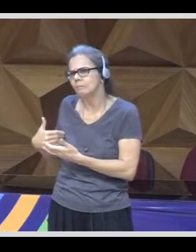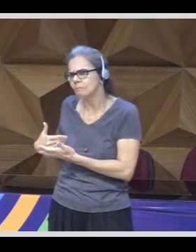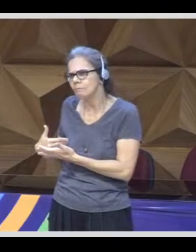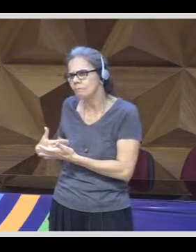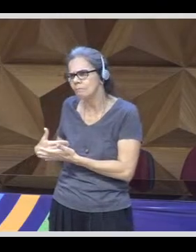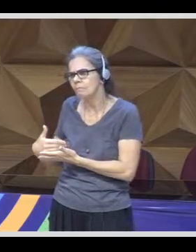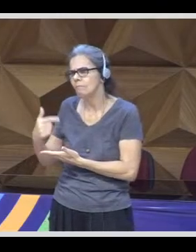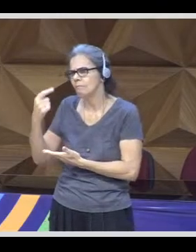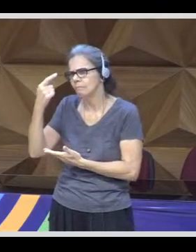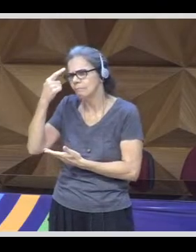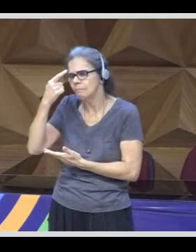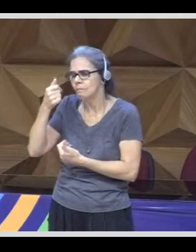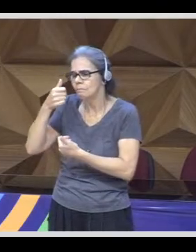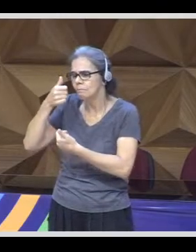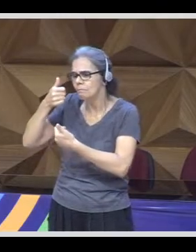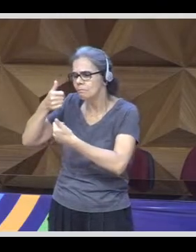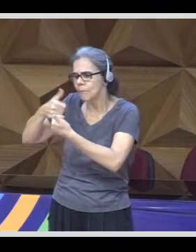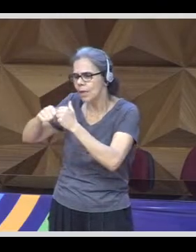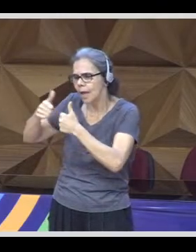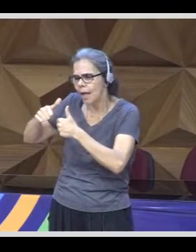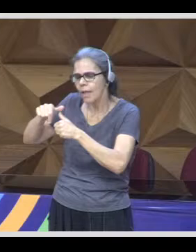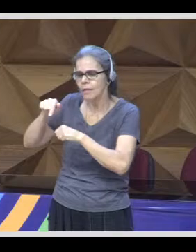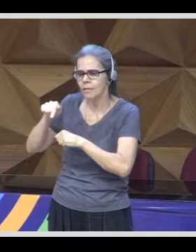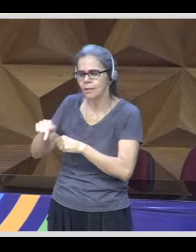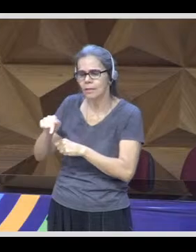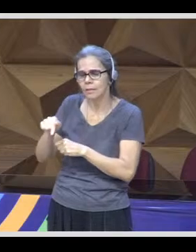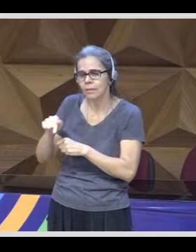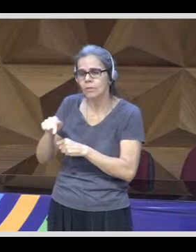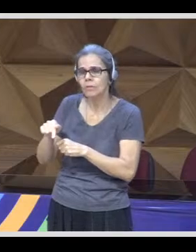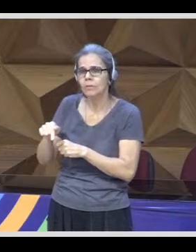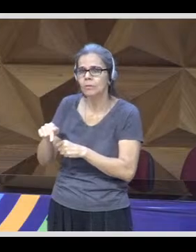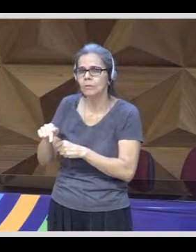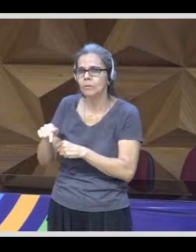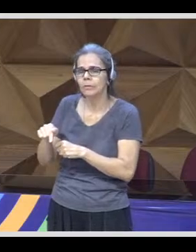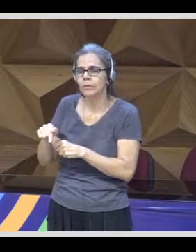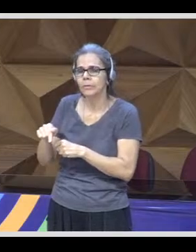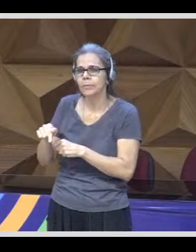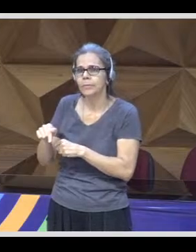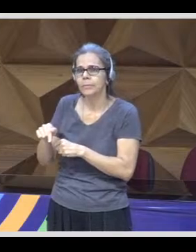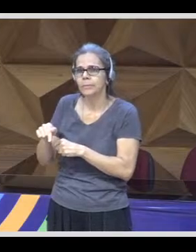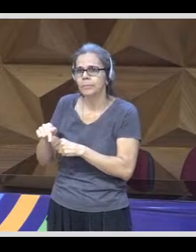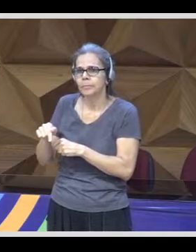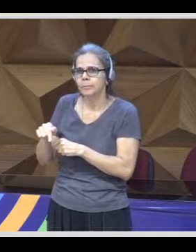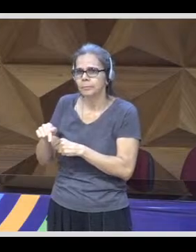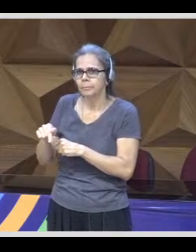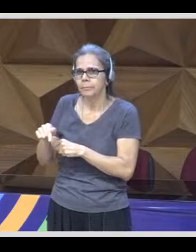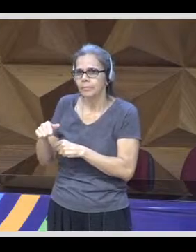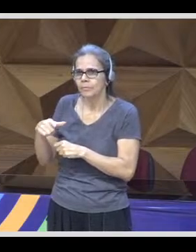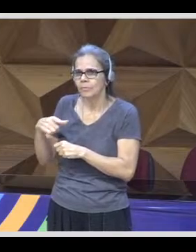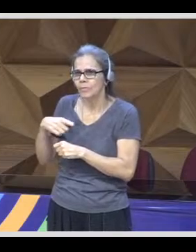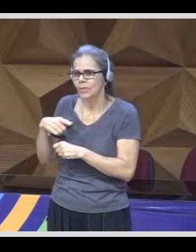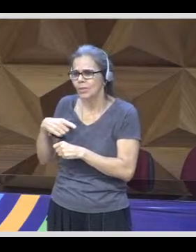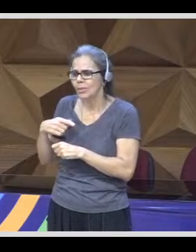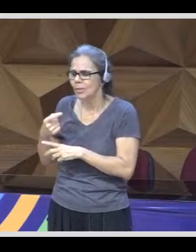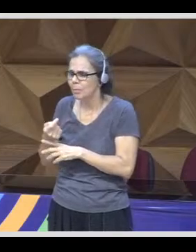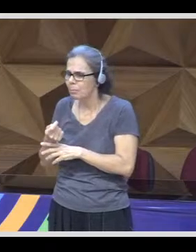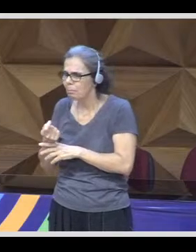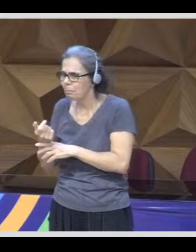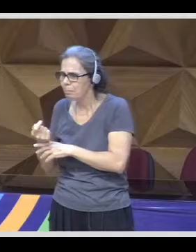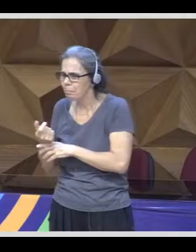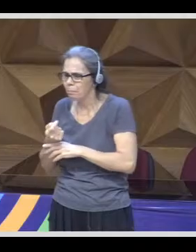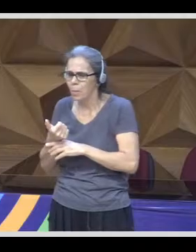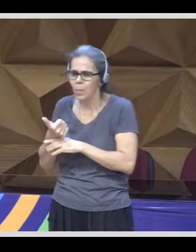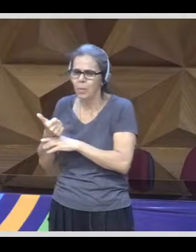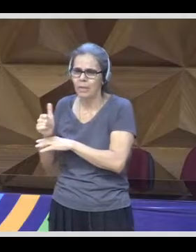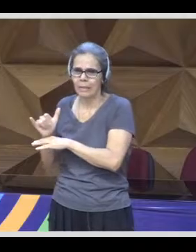choose a backbone extraction method for a particular case study. So we try to study the methods. There are